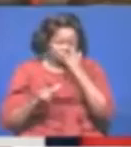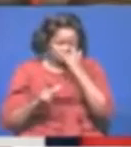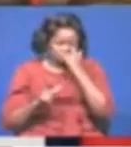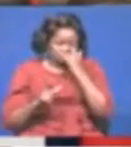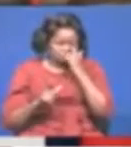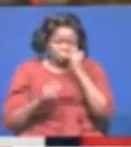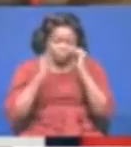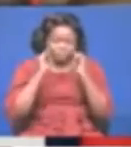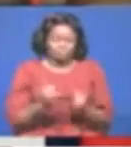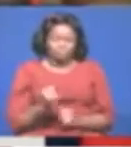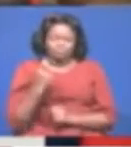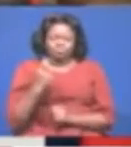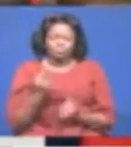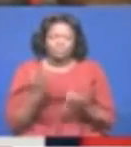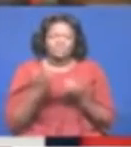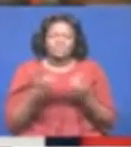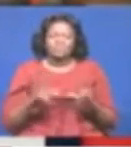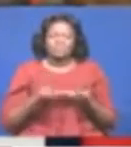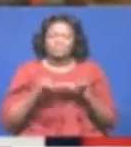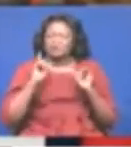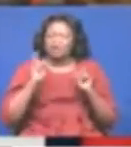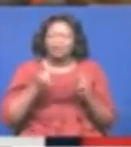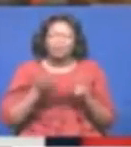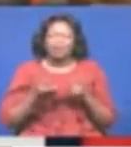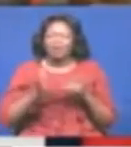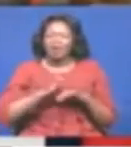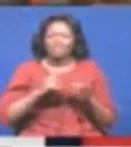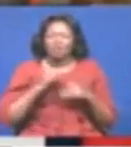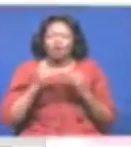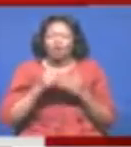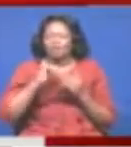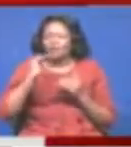business permit shall cover all forms of county licensing, including